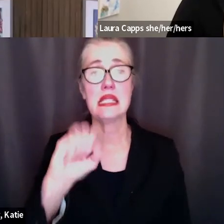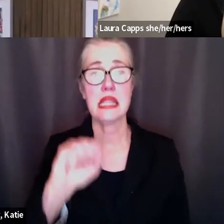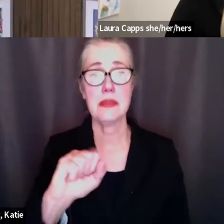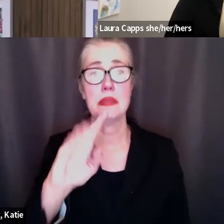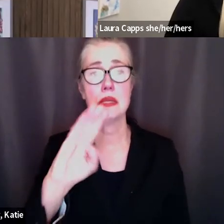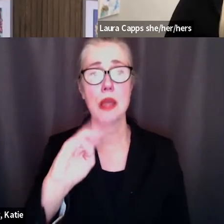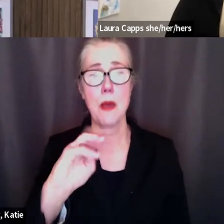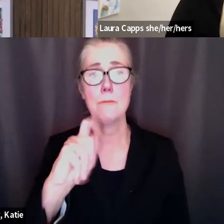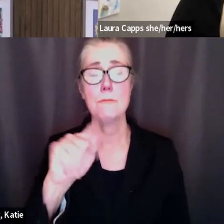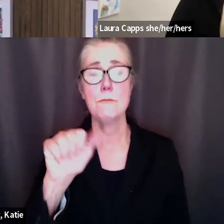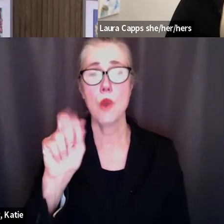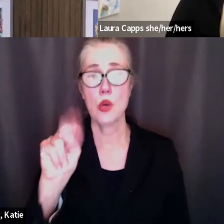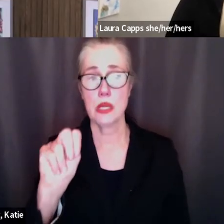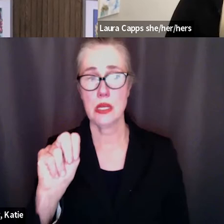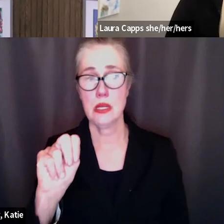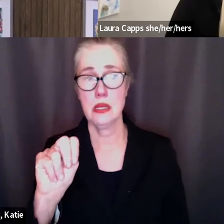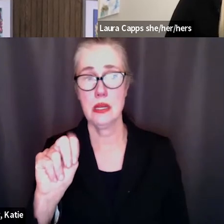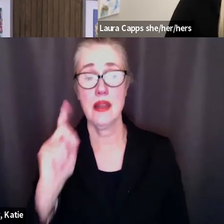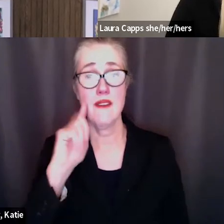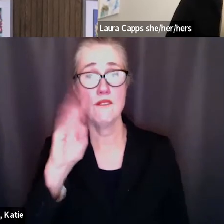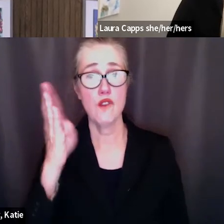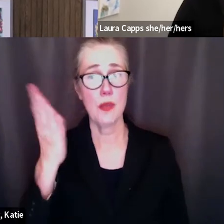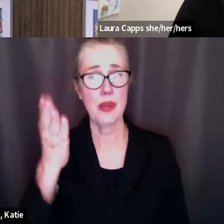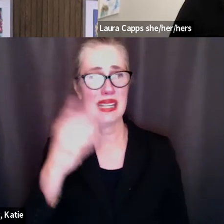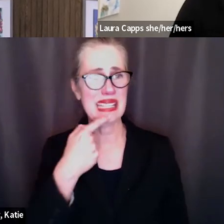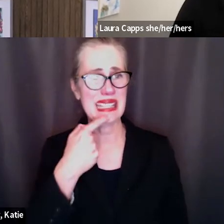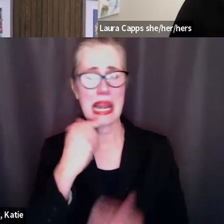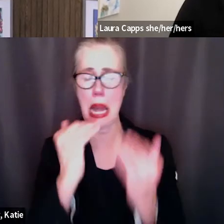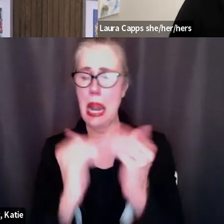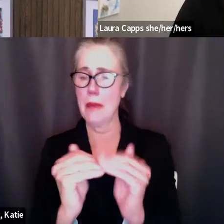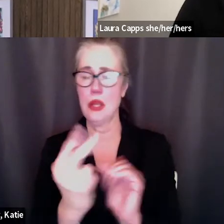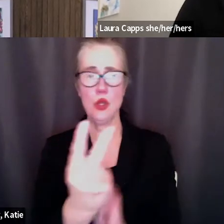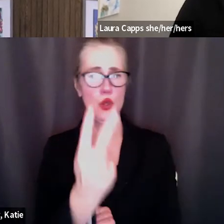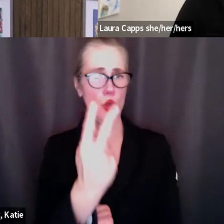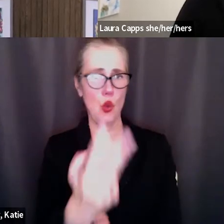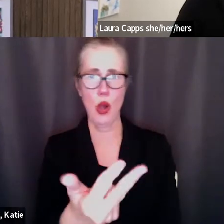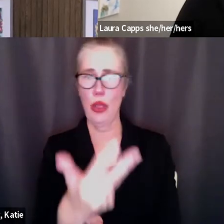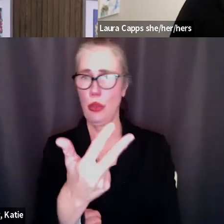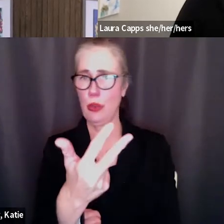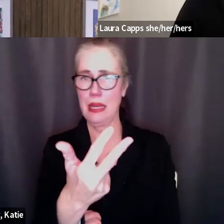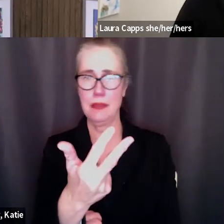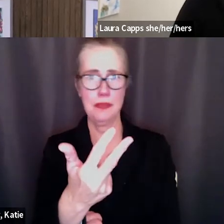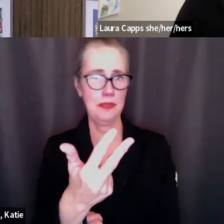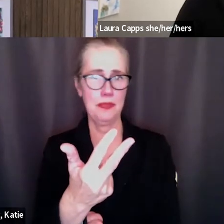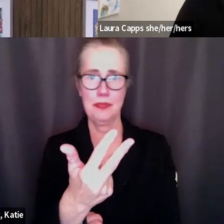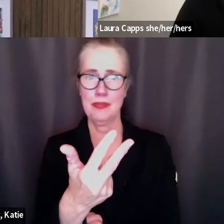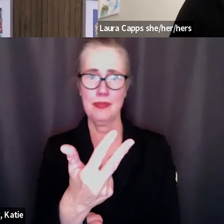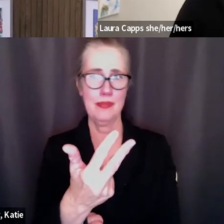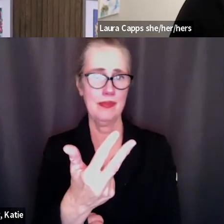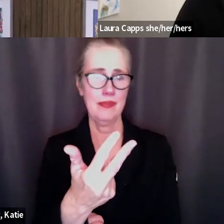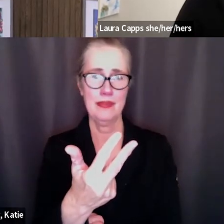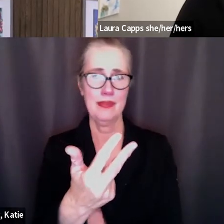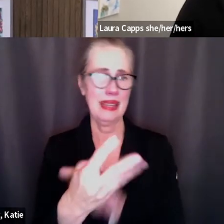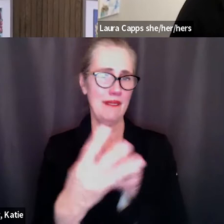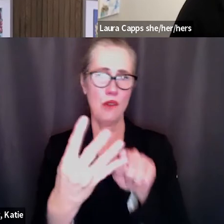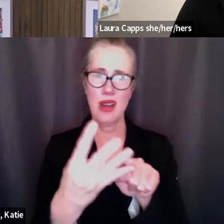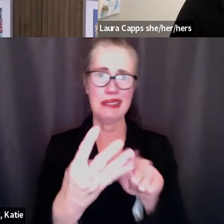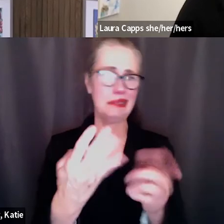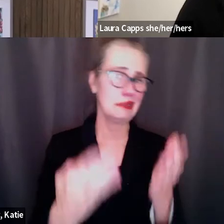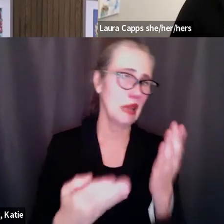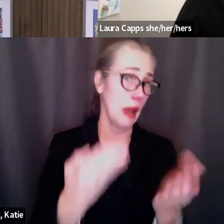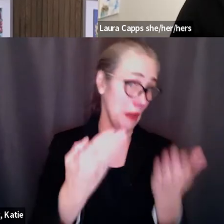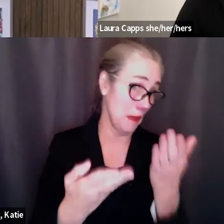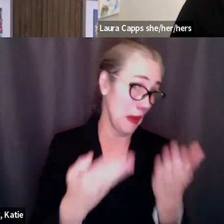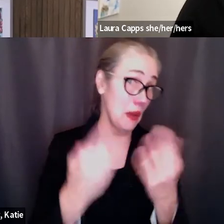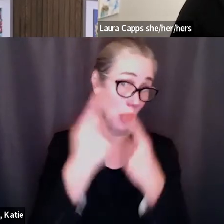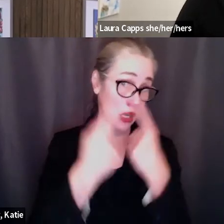think on our presentation it said two to three in terms of that so um we certainly could look at that as a